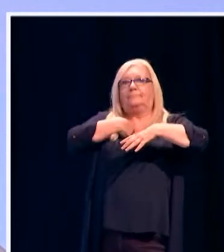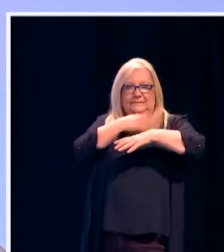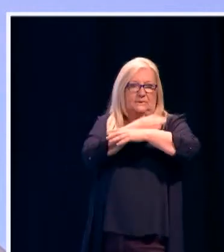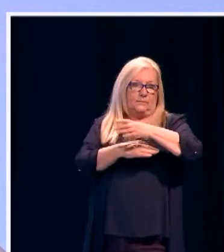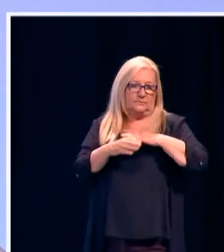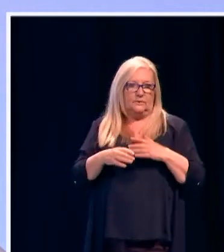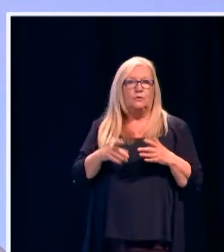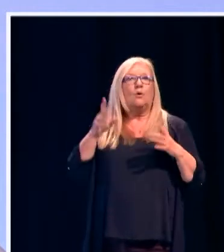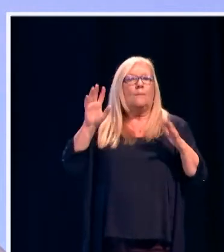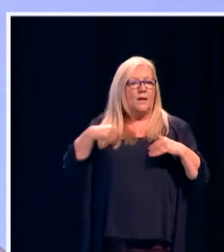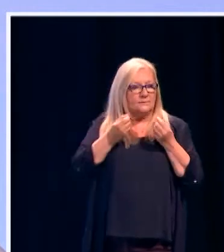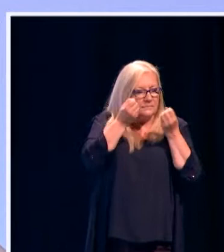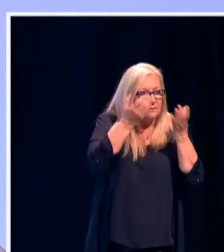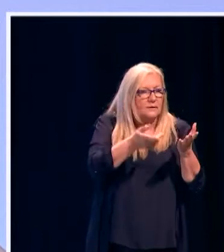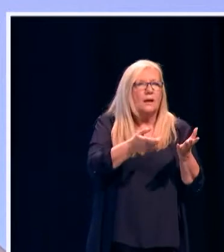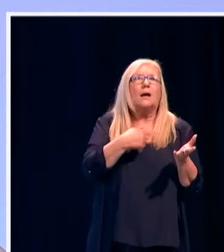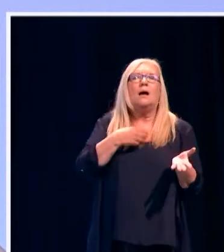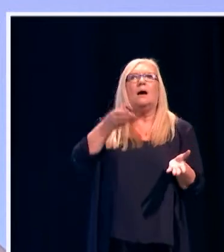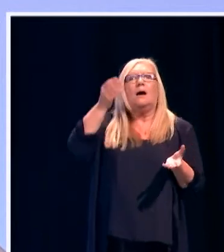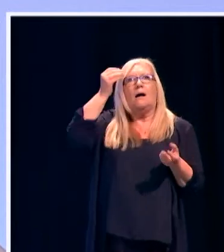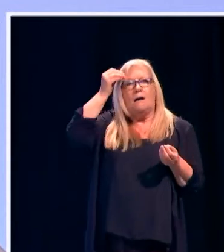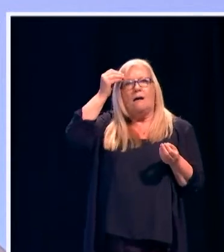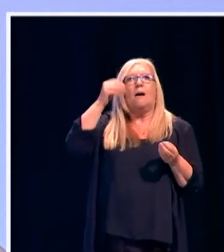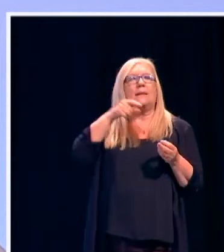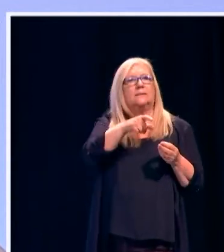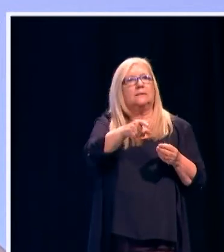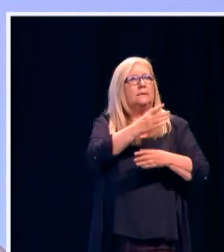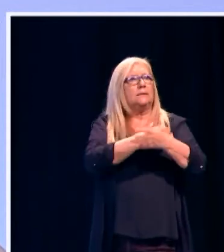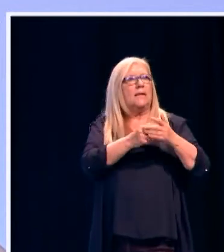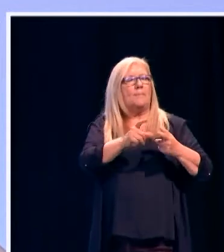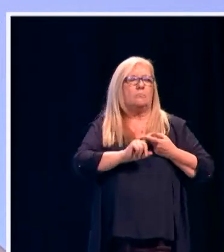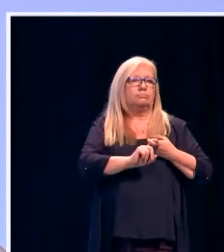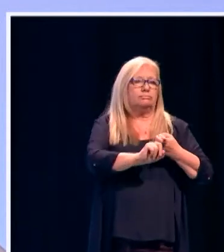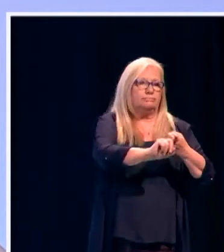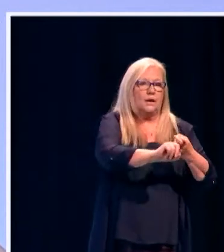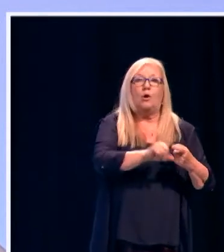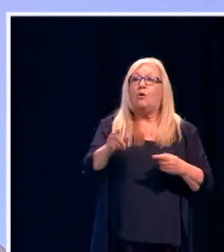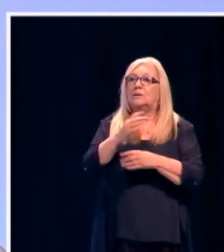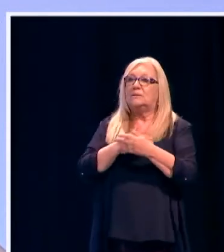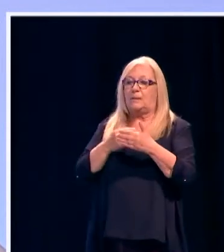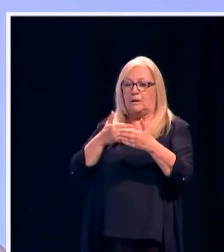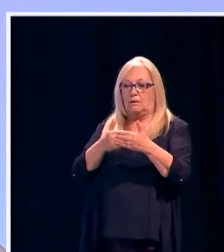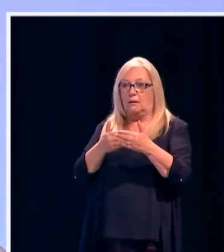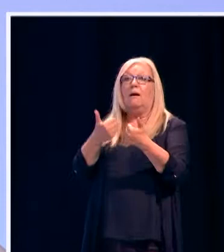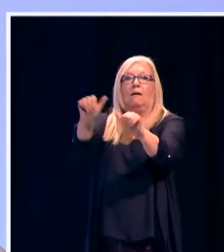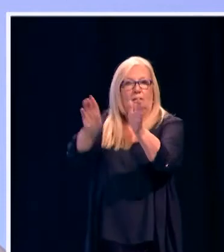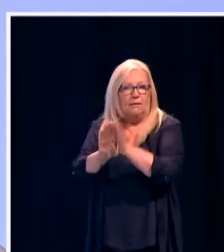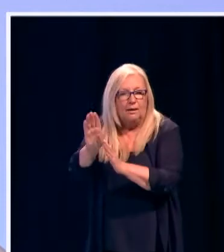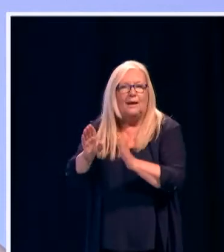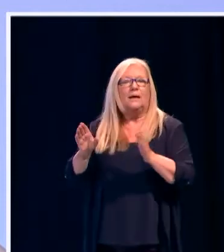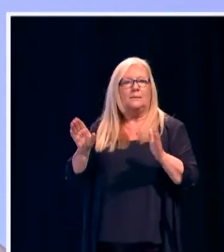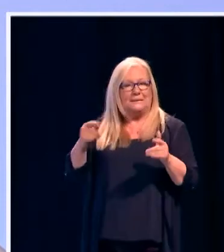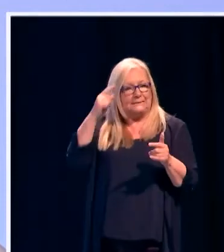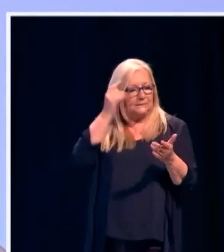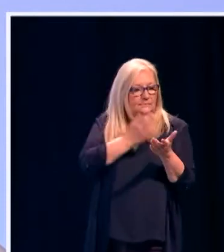permanent disabilities, but then also those with temporary disabilities and injuries, and also then start to think about situational disability. And when we